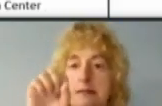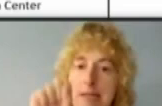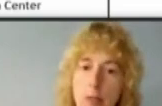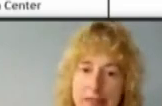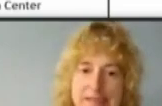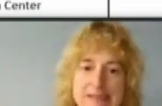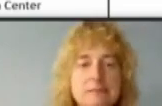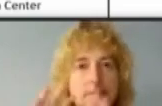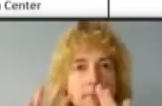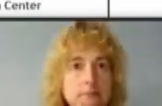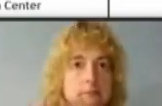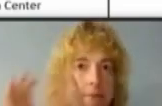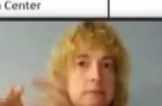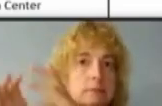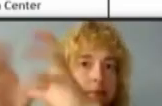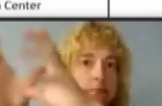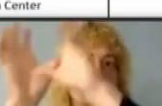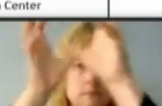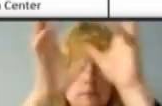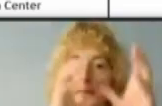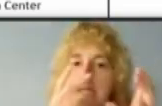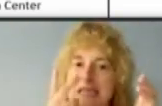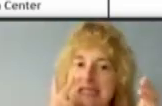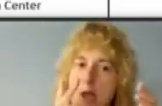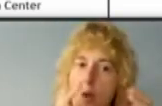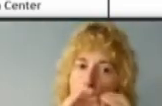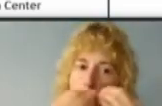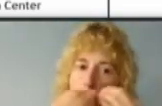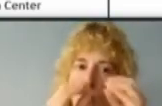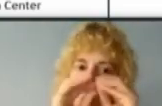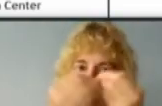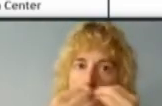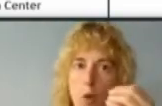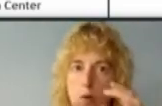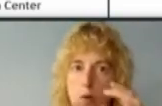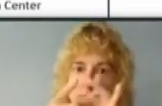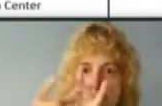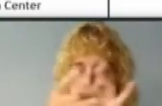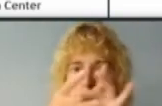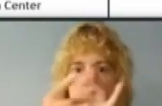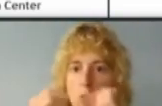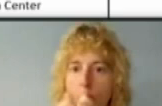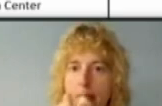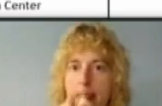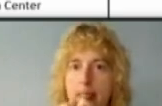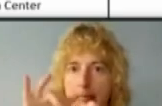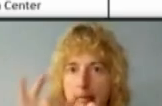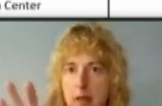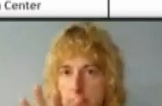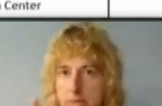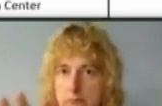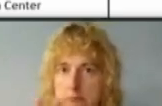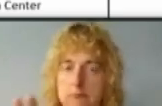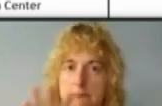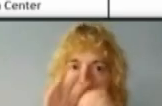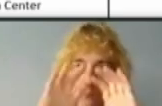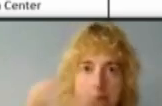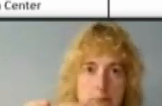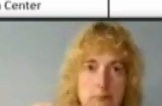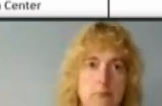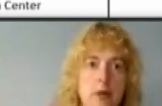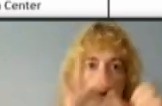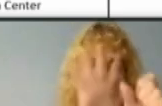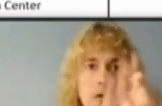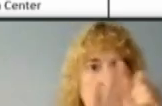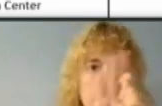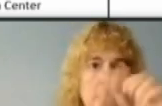and it's a growing list of organizations that we formally partner with on research and outreach and education. And some of